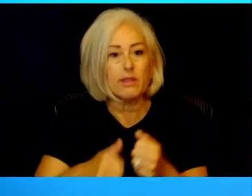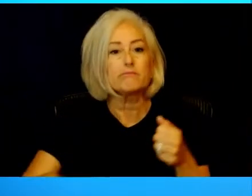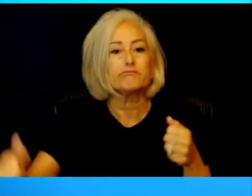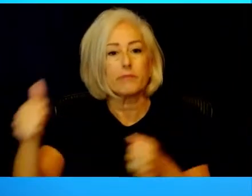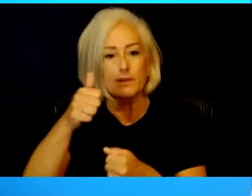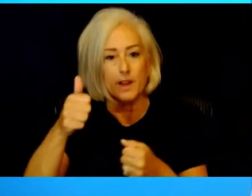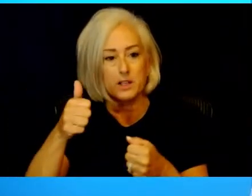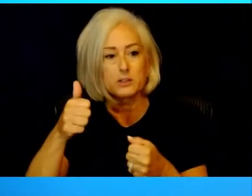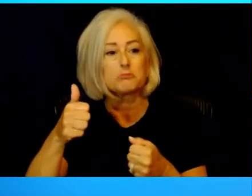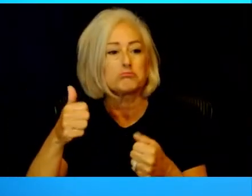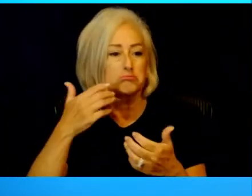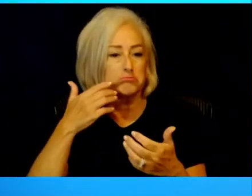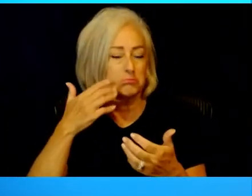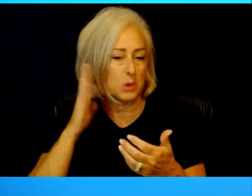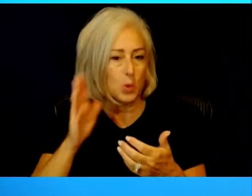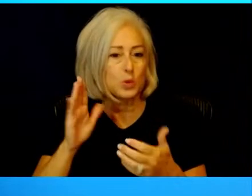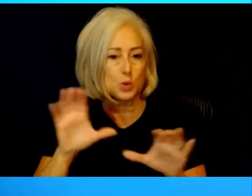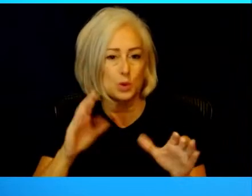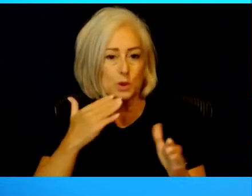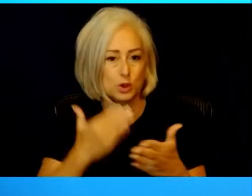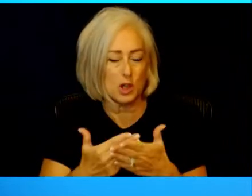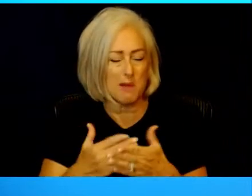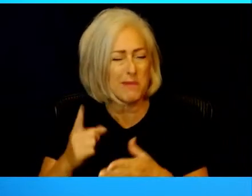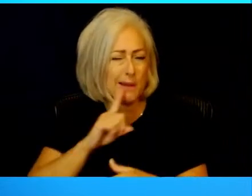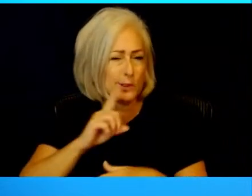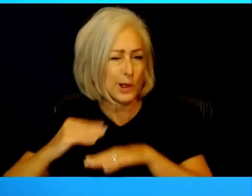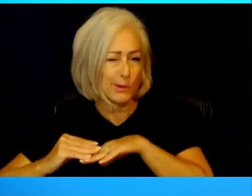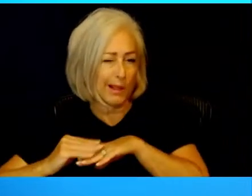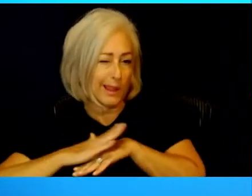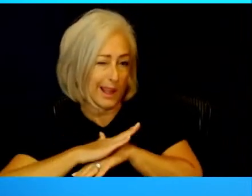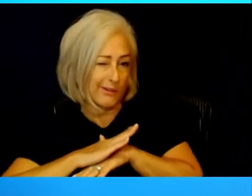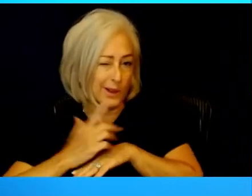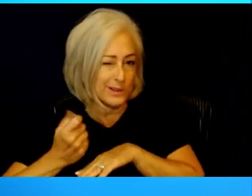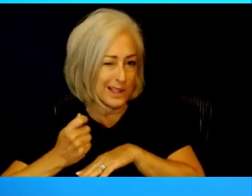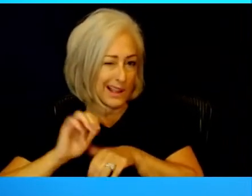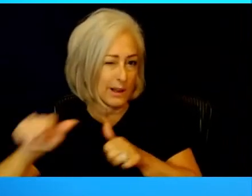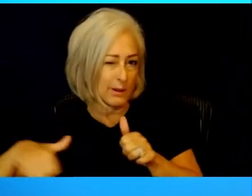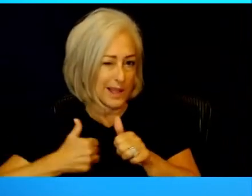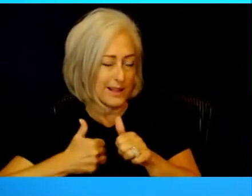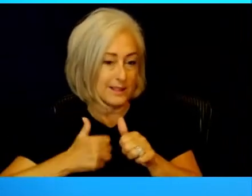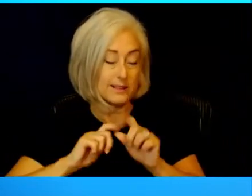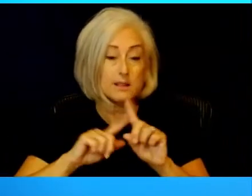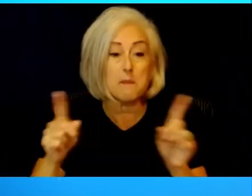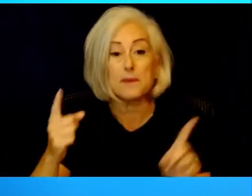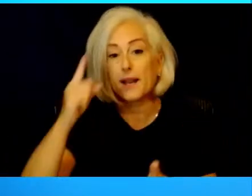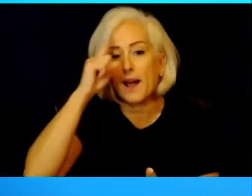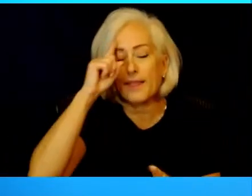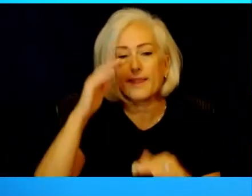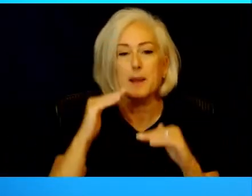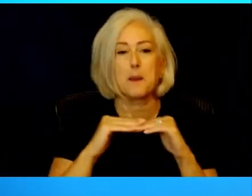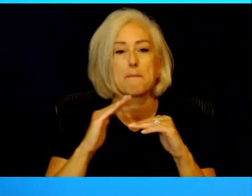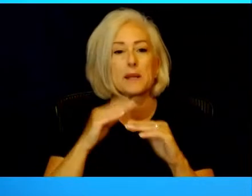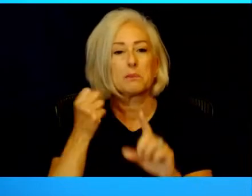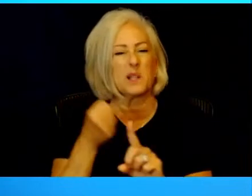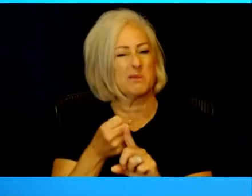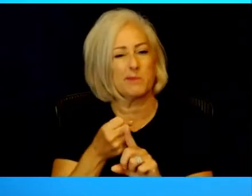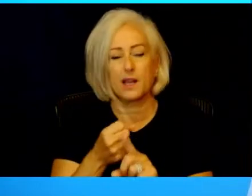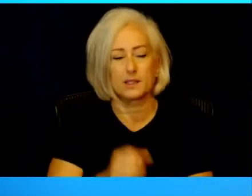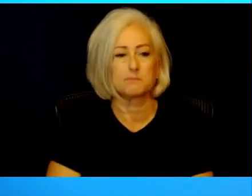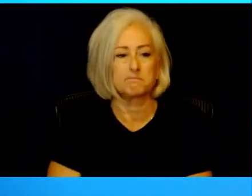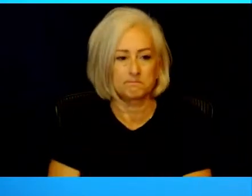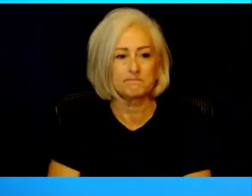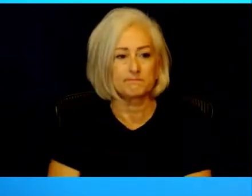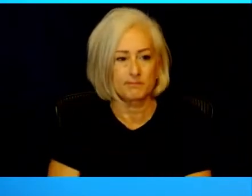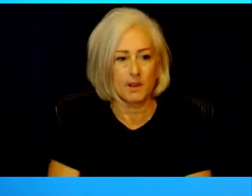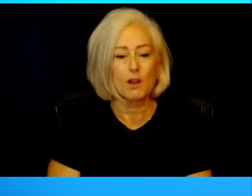have influence. He will probably be back there behind the scenes, but I think it'll be a minimal impact as far as